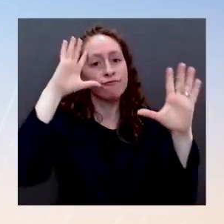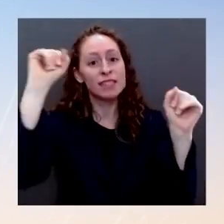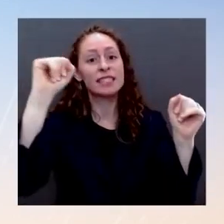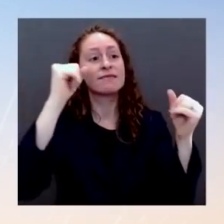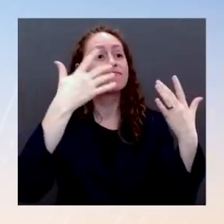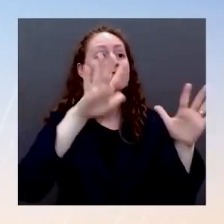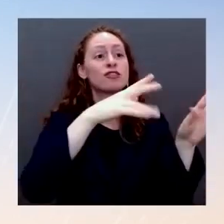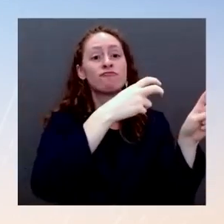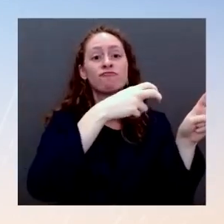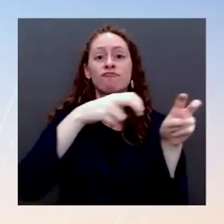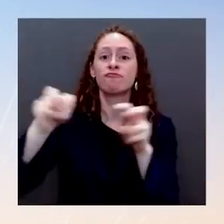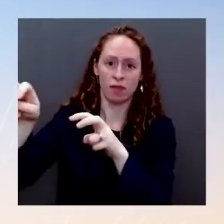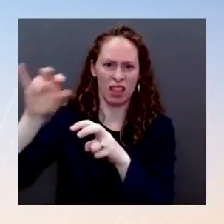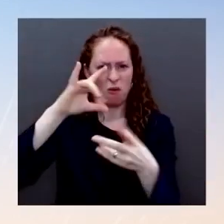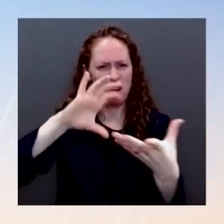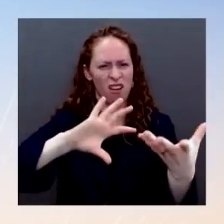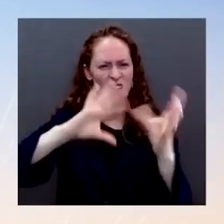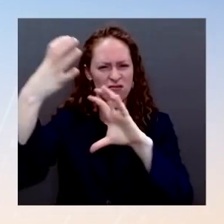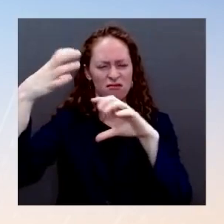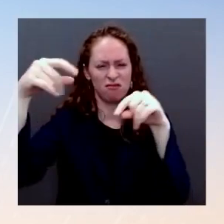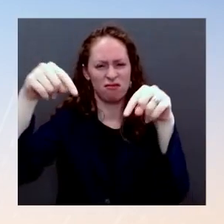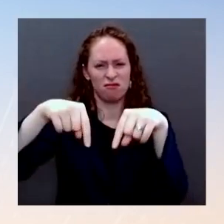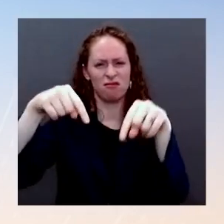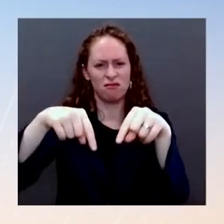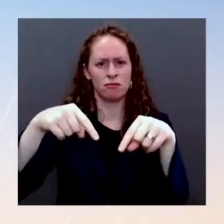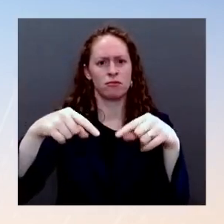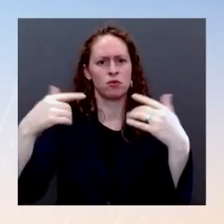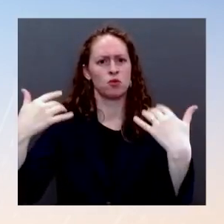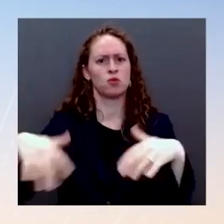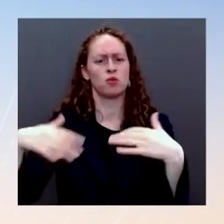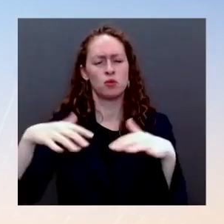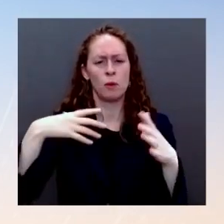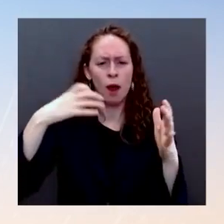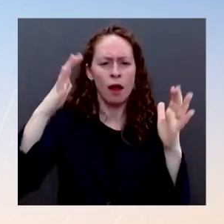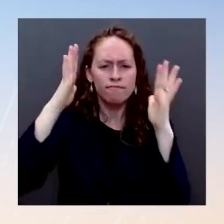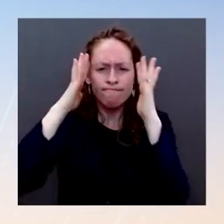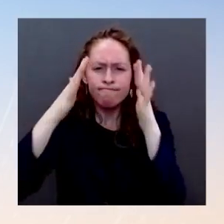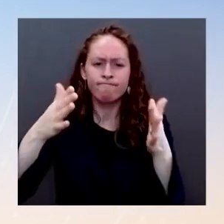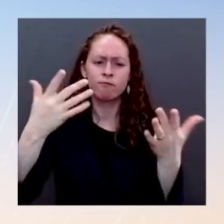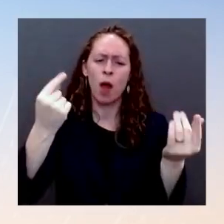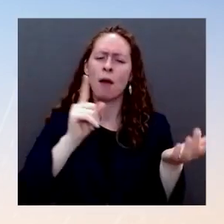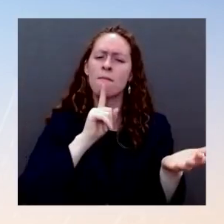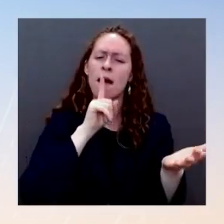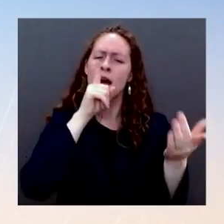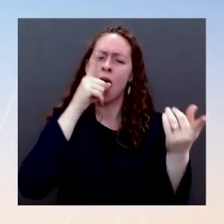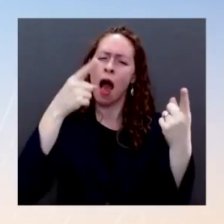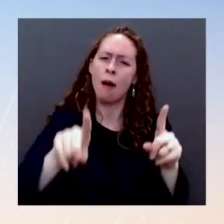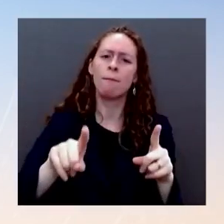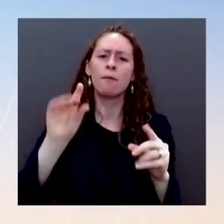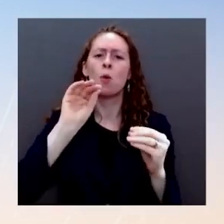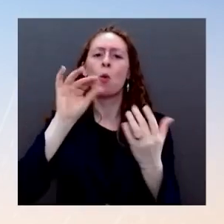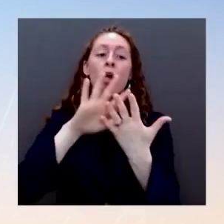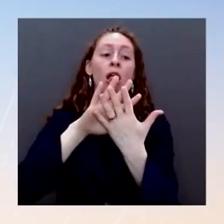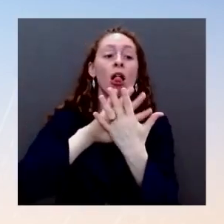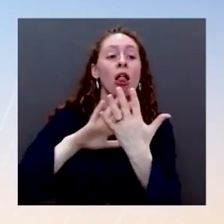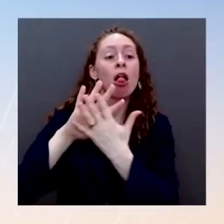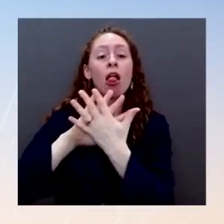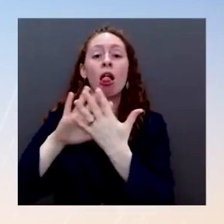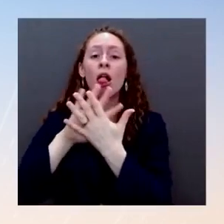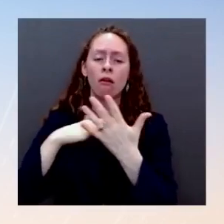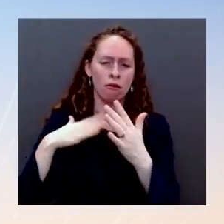posed to the rule of law and our system of democratic governance. He will also mark that